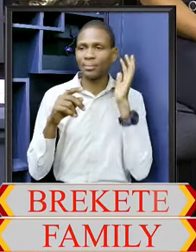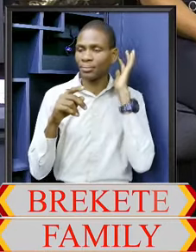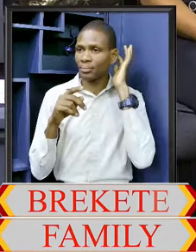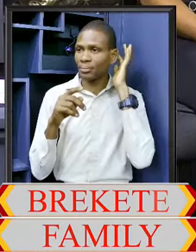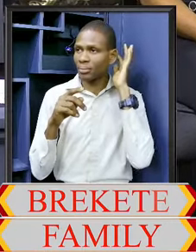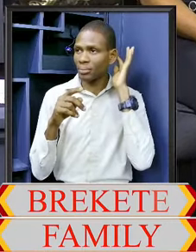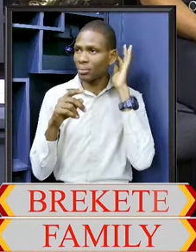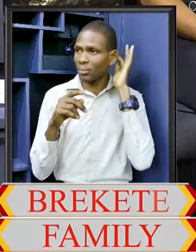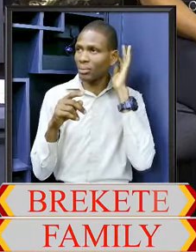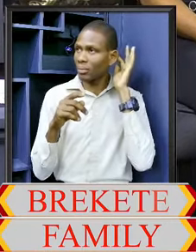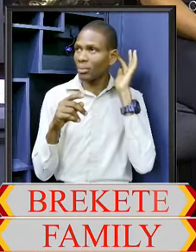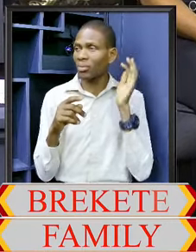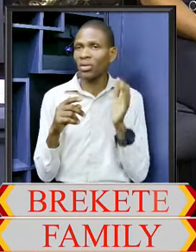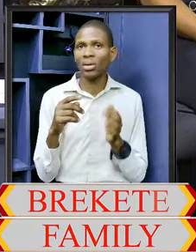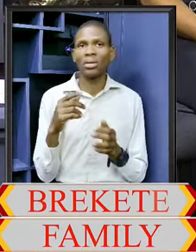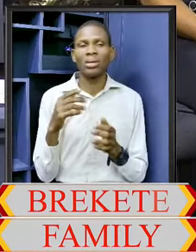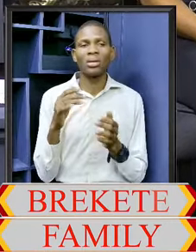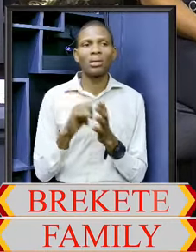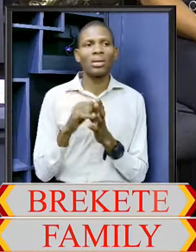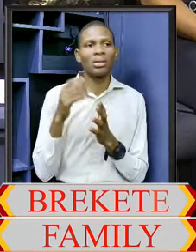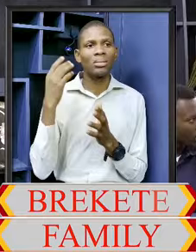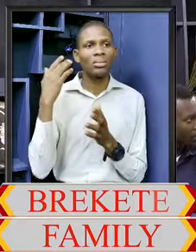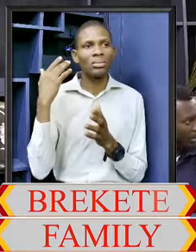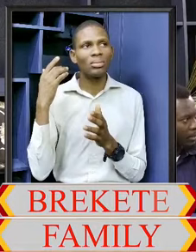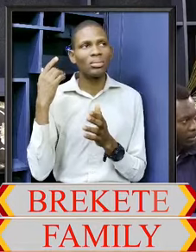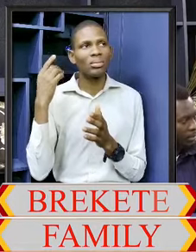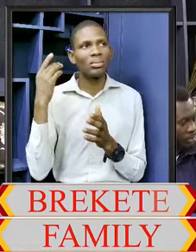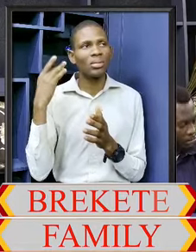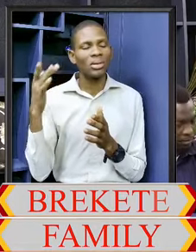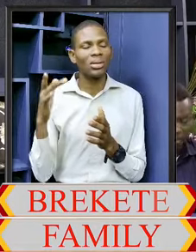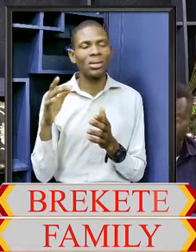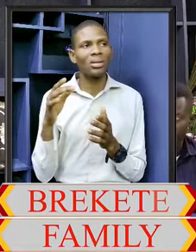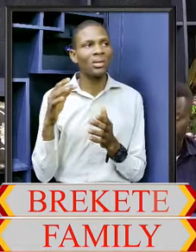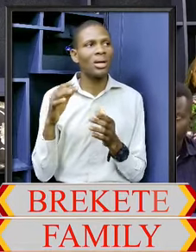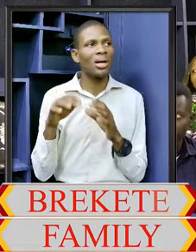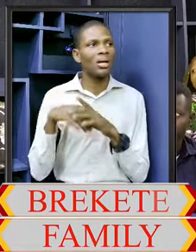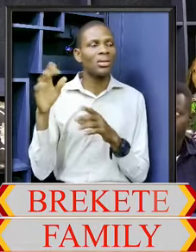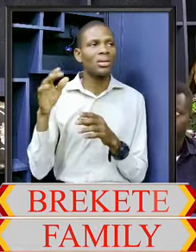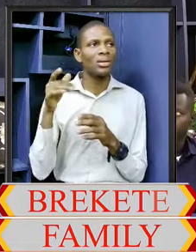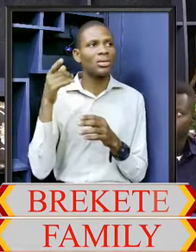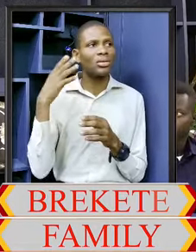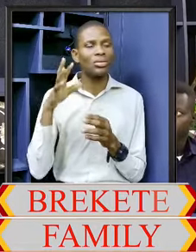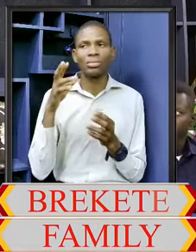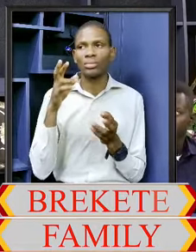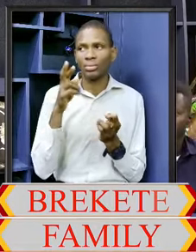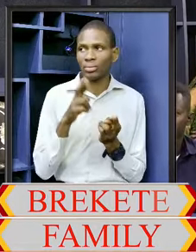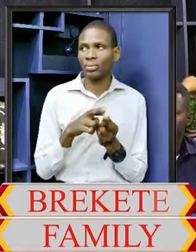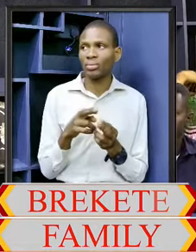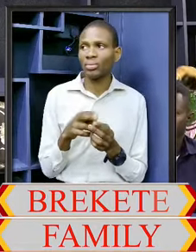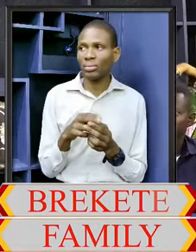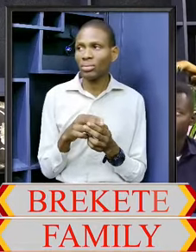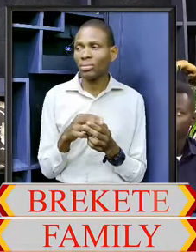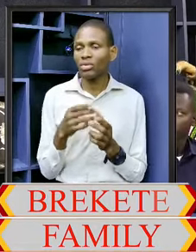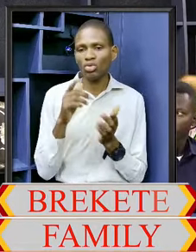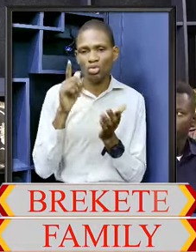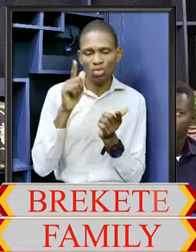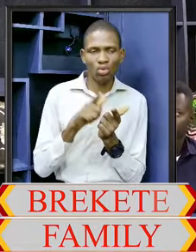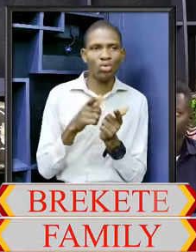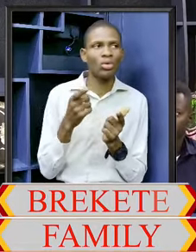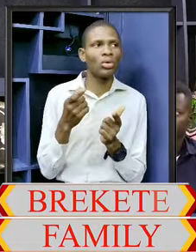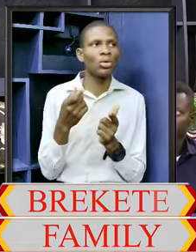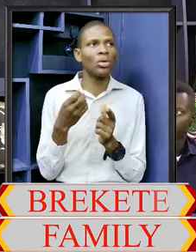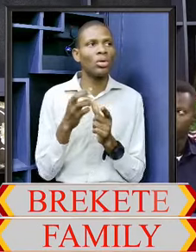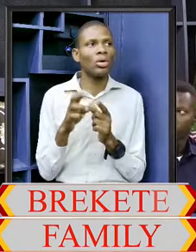speak day away the outside be like say it they come in more make you not try to adjust them either lower them or adjust